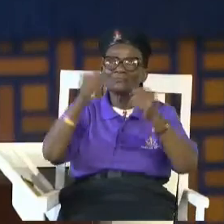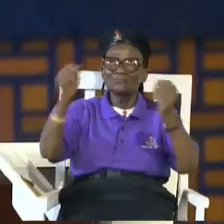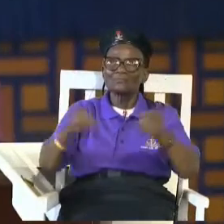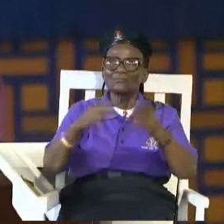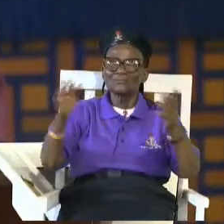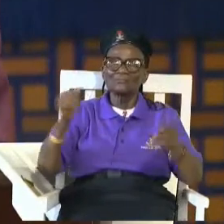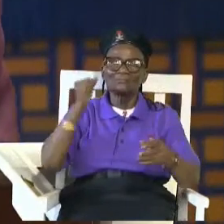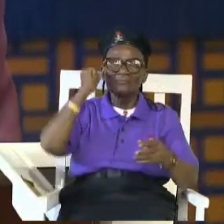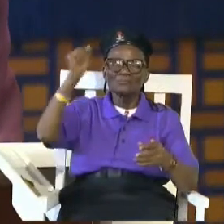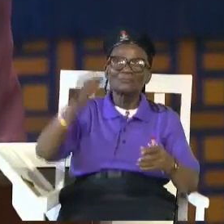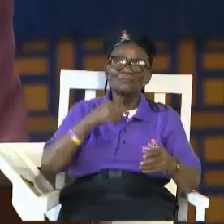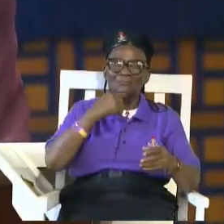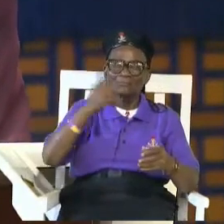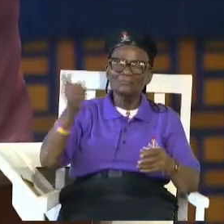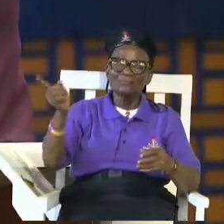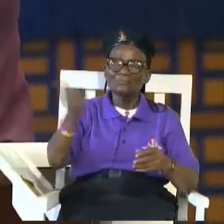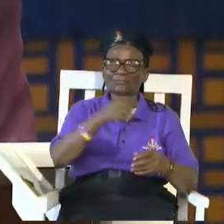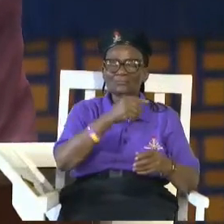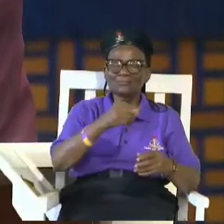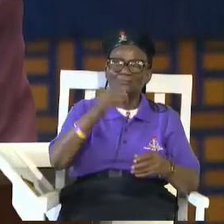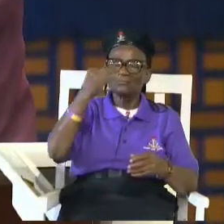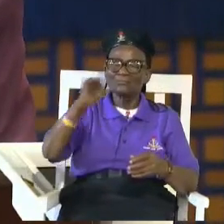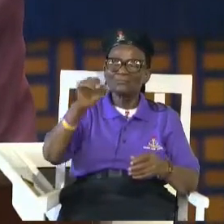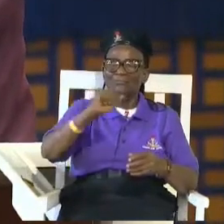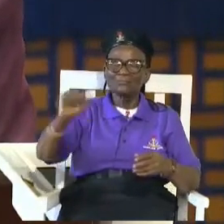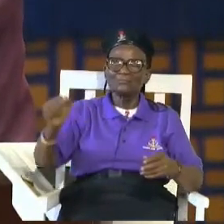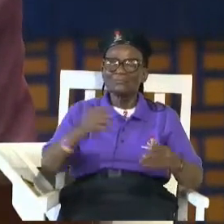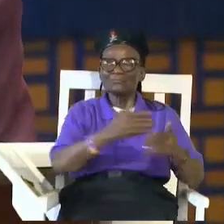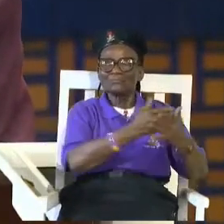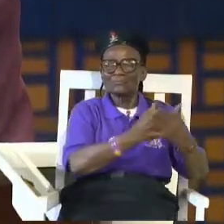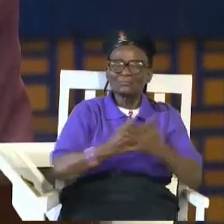She told you of